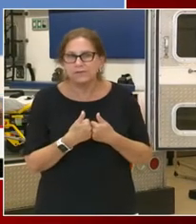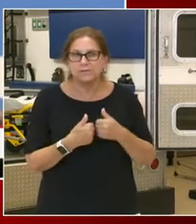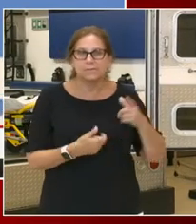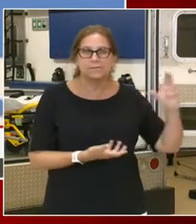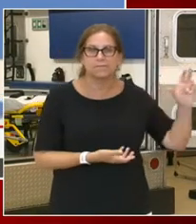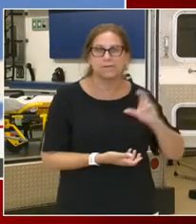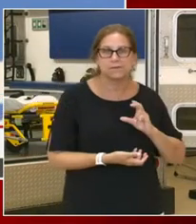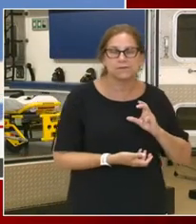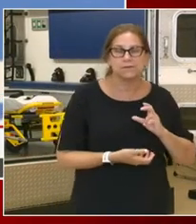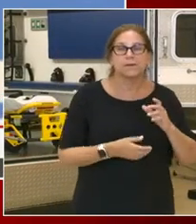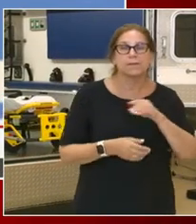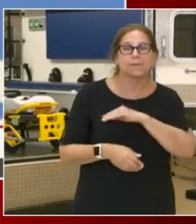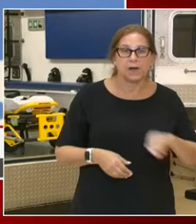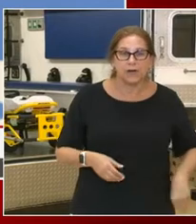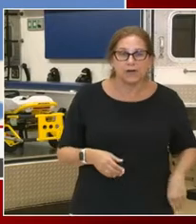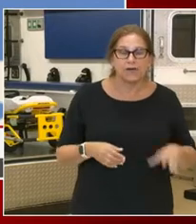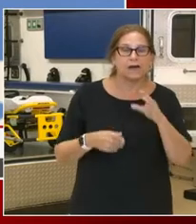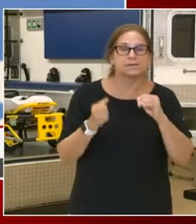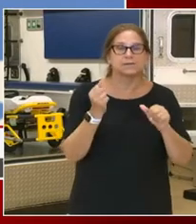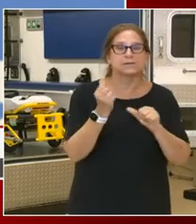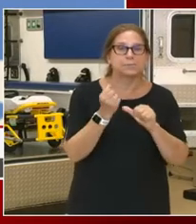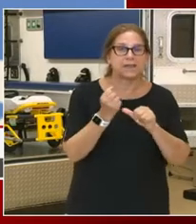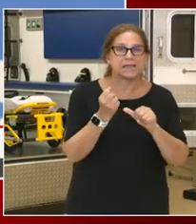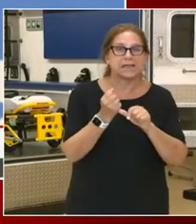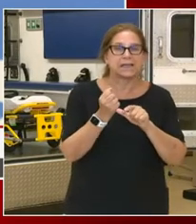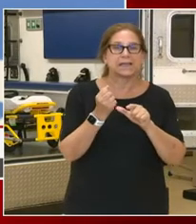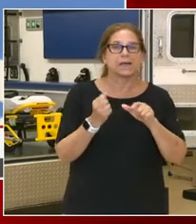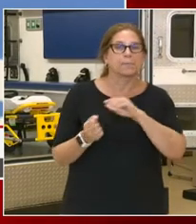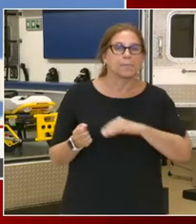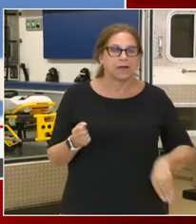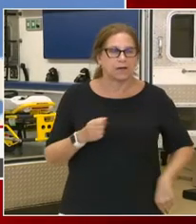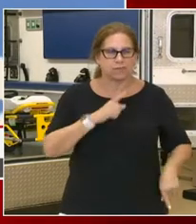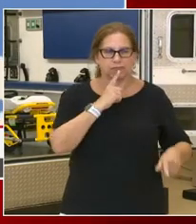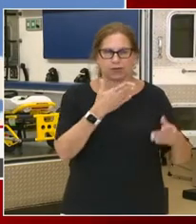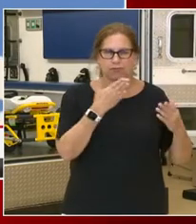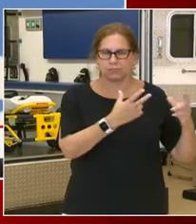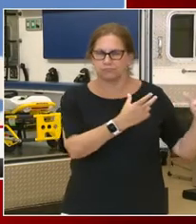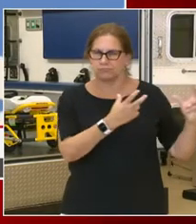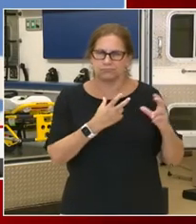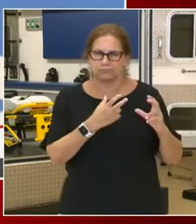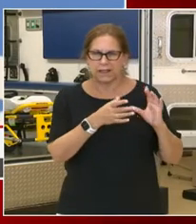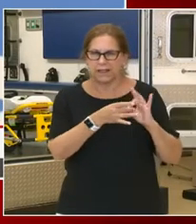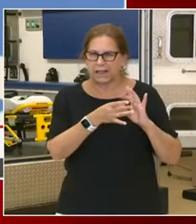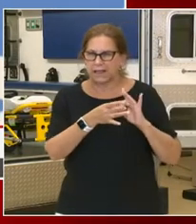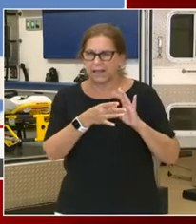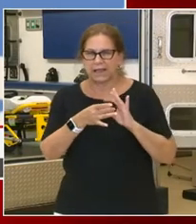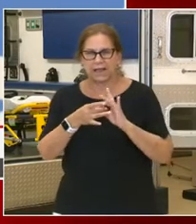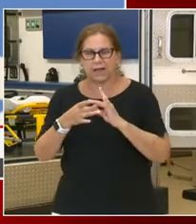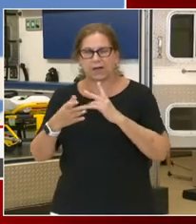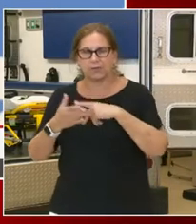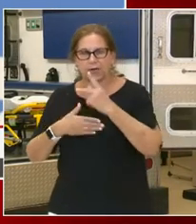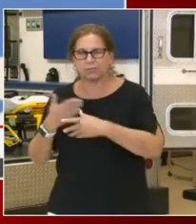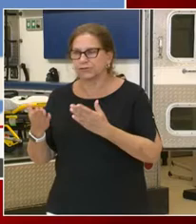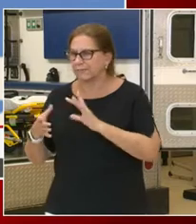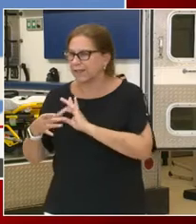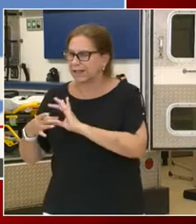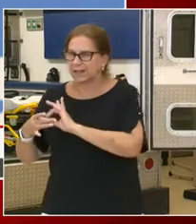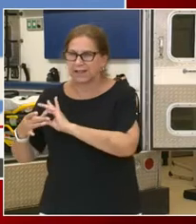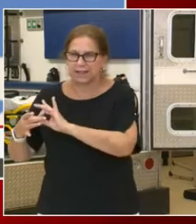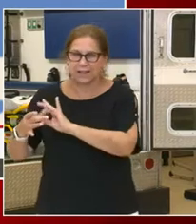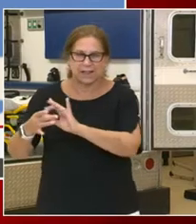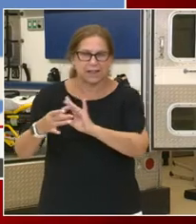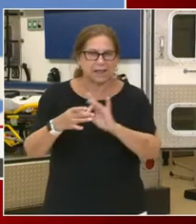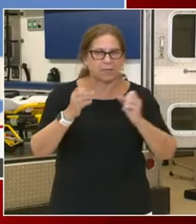in his cluster here have done a really good job of starting to connect the dots, because we are all working with the same people